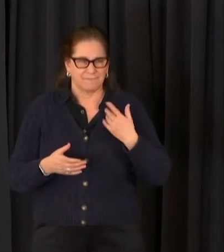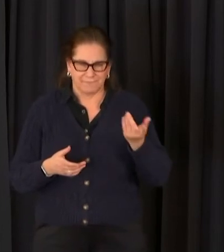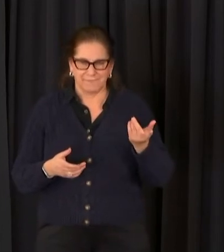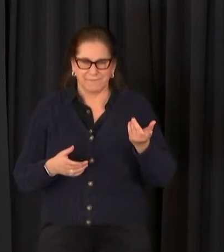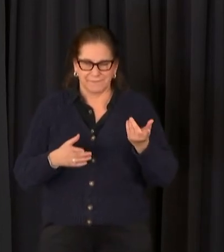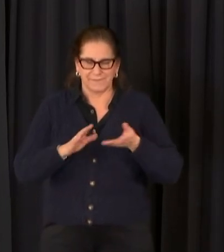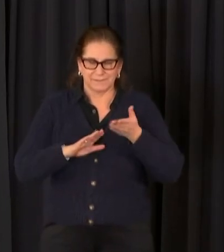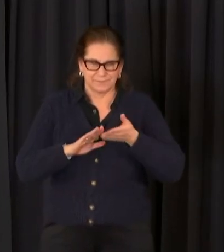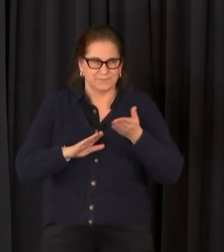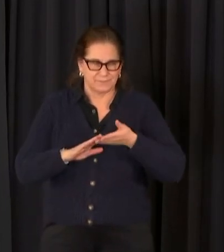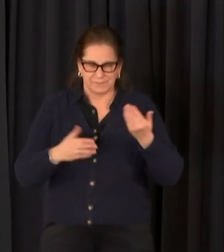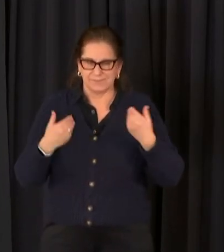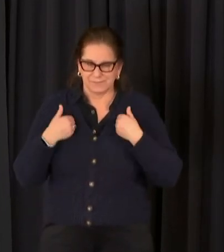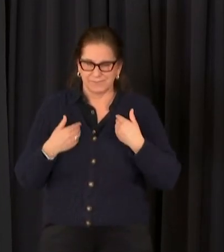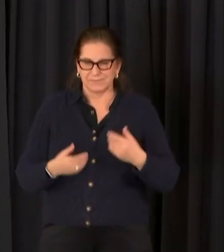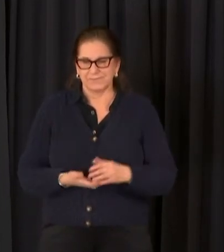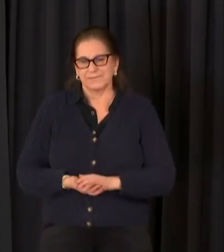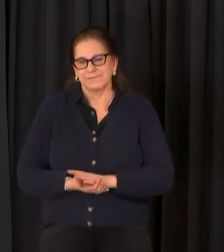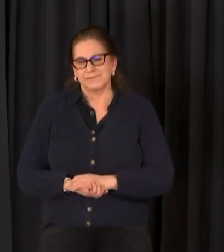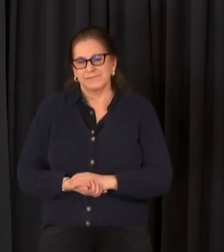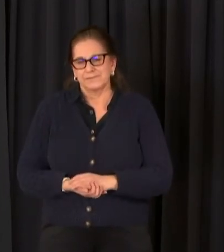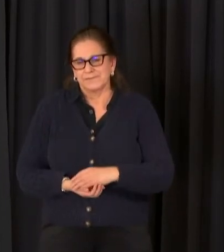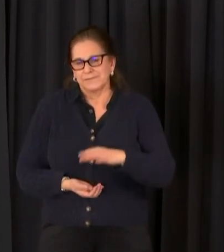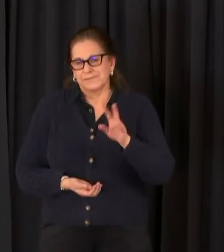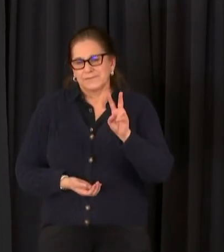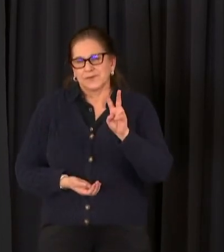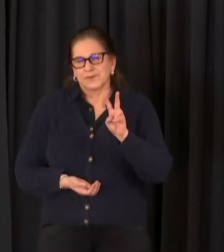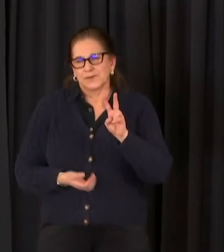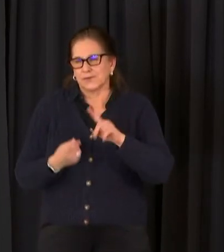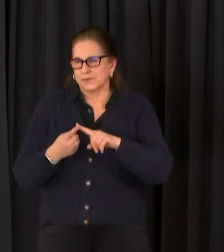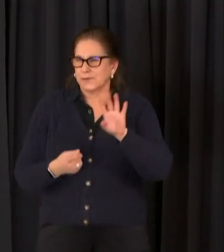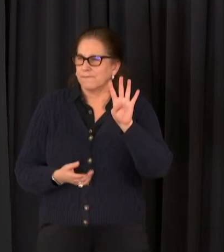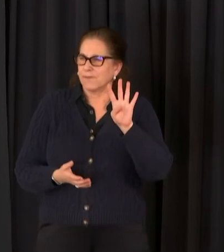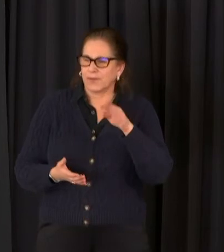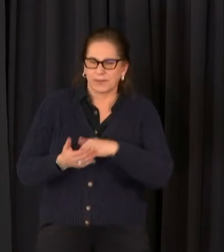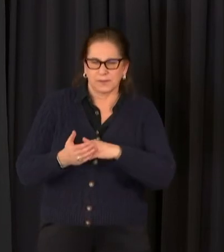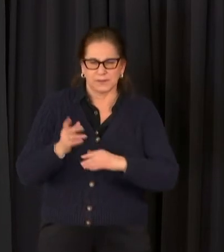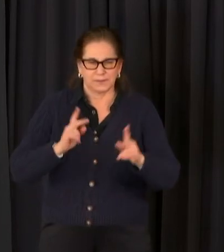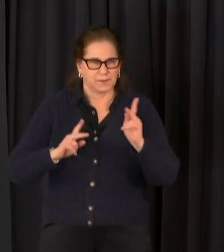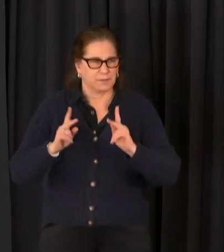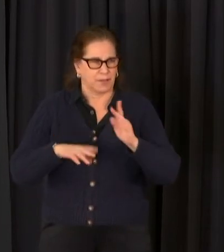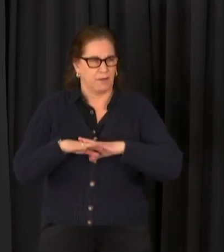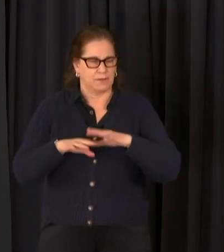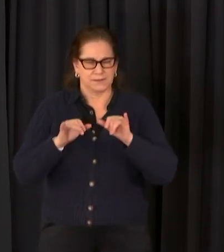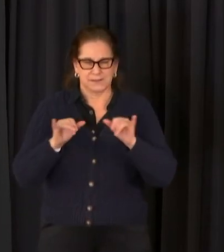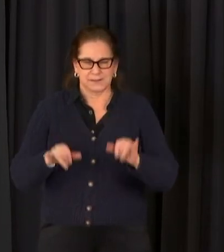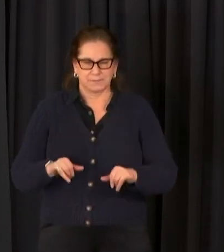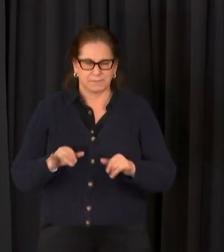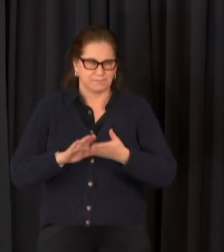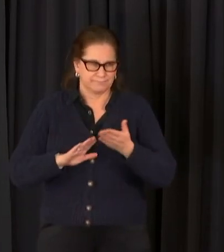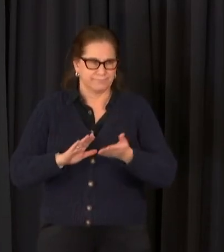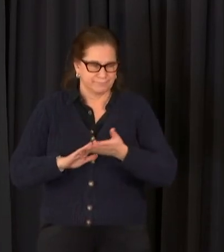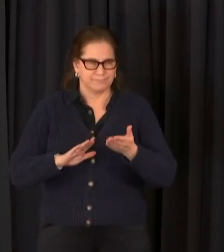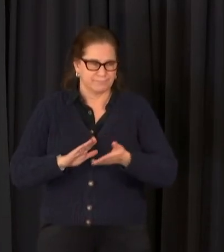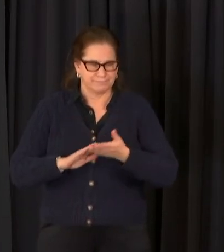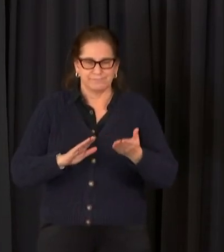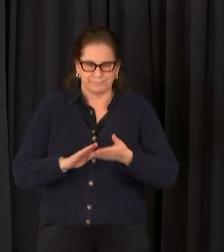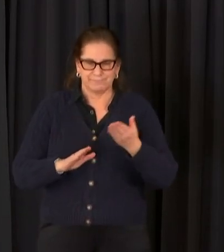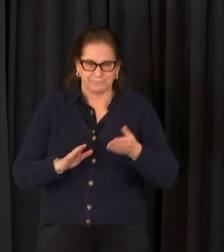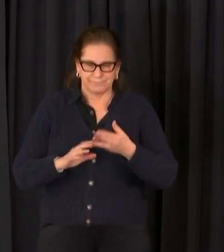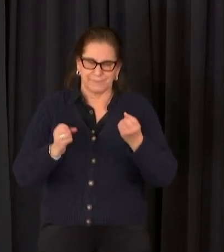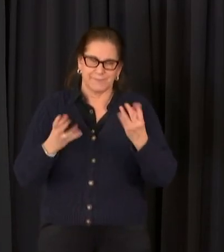somewhere between 2,000 to maybe 4,000 individuals that were impacted by this system update.